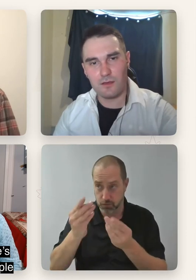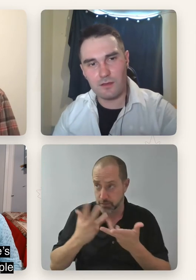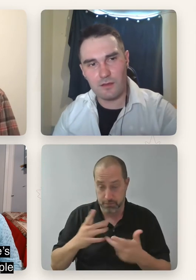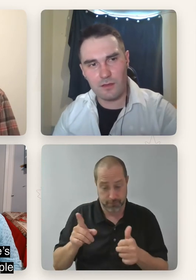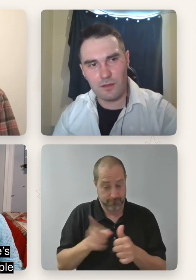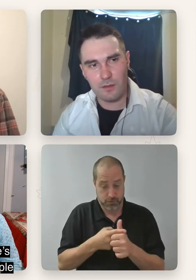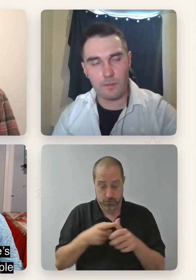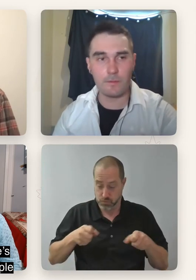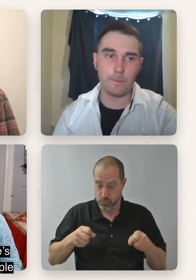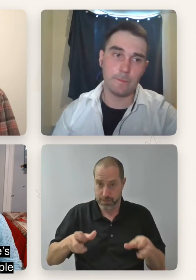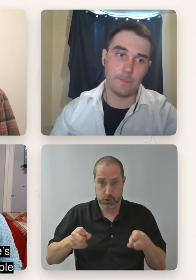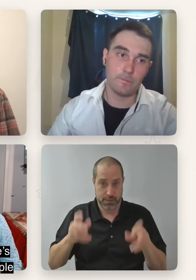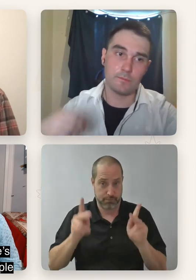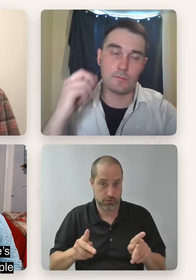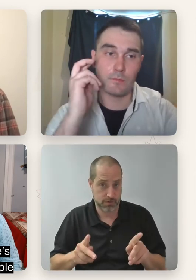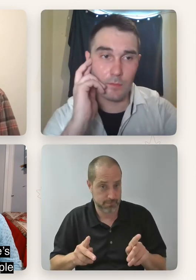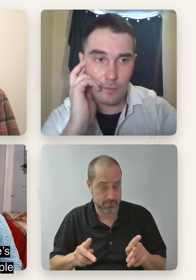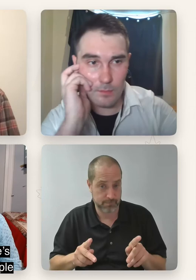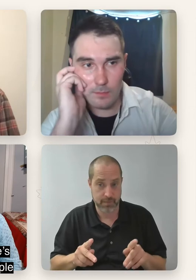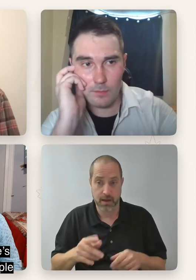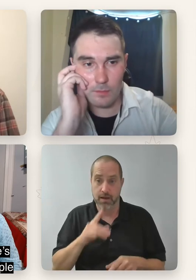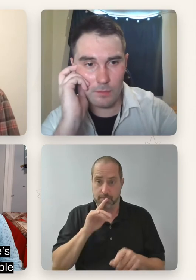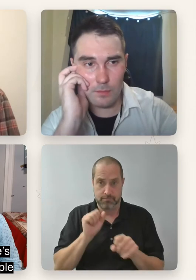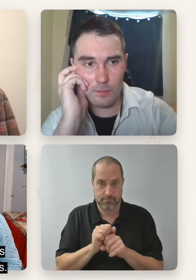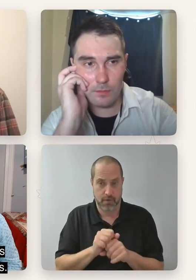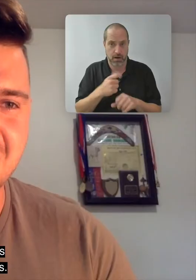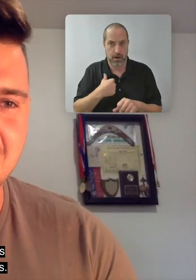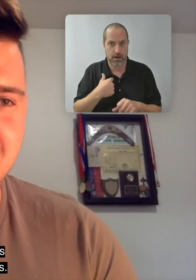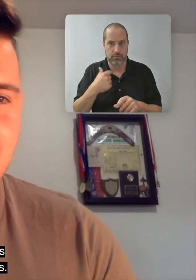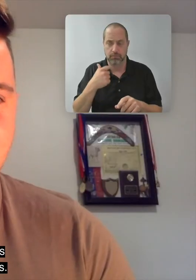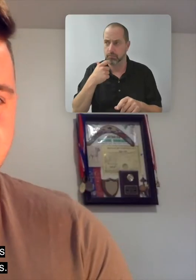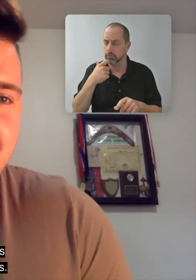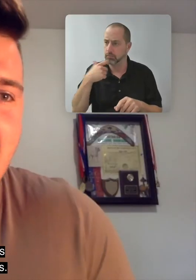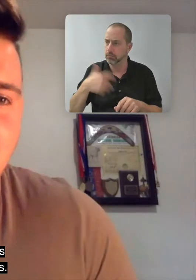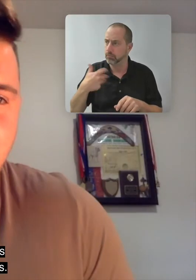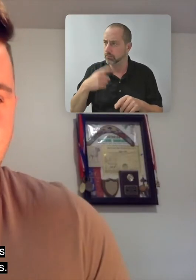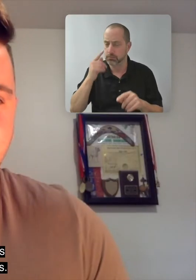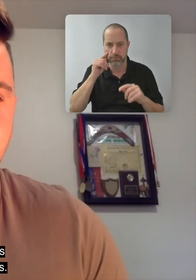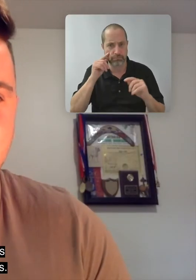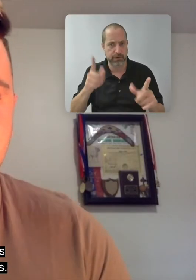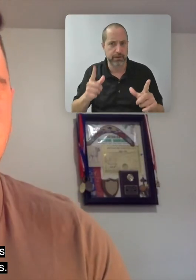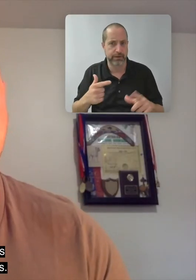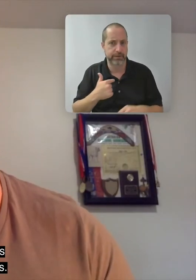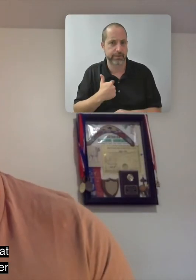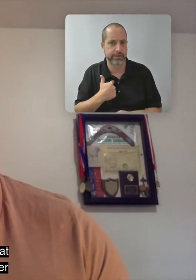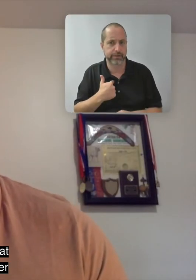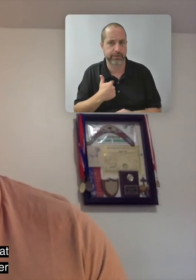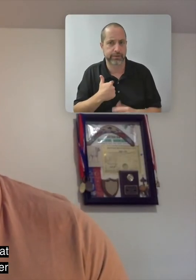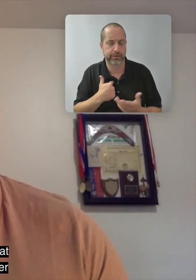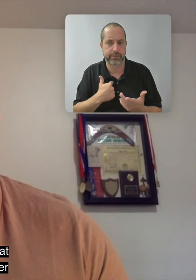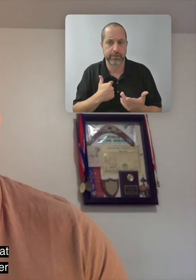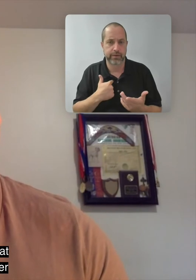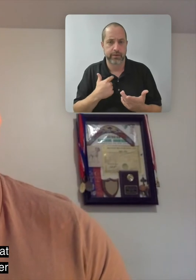my eyes to the fact that there's a lot of, a lot of people that don't see us as valuable storytellers. And I